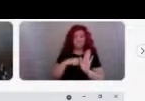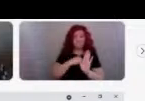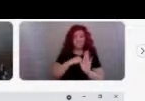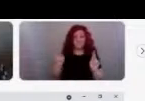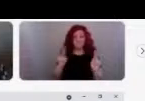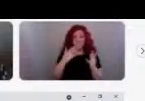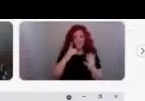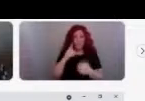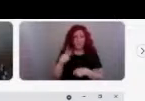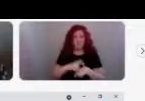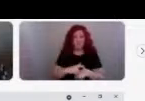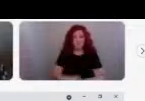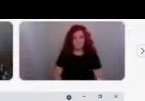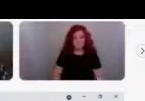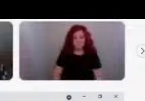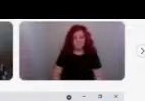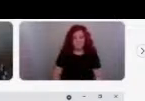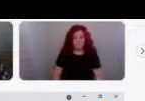time